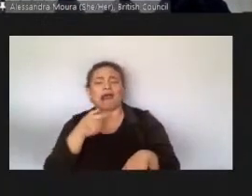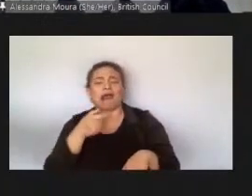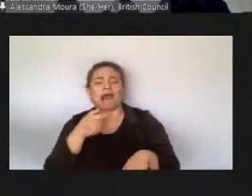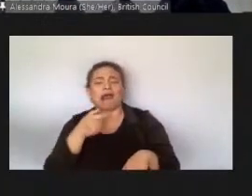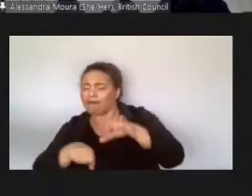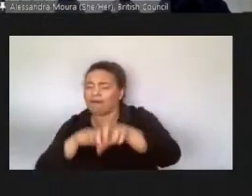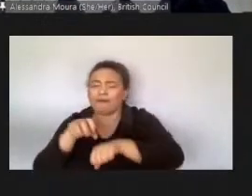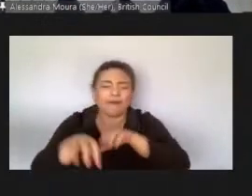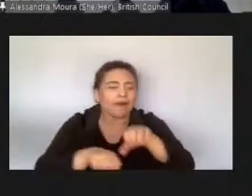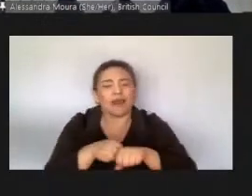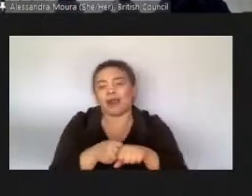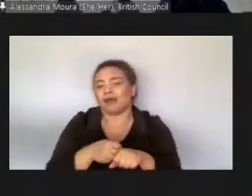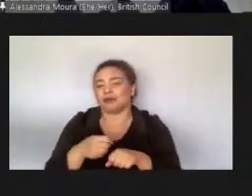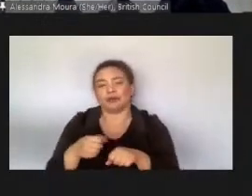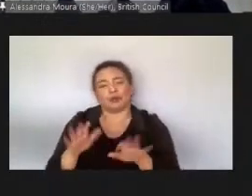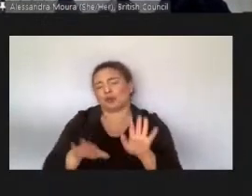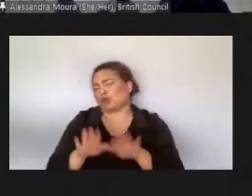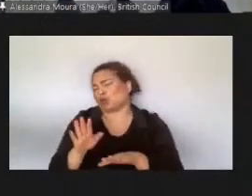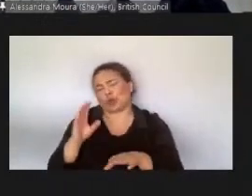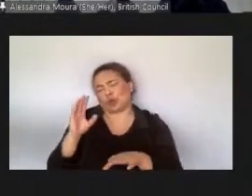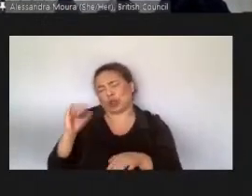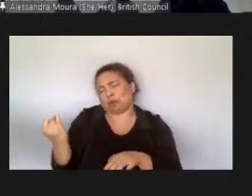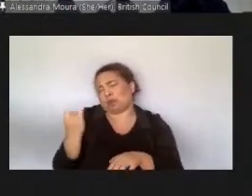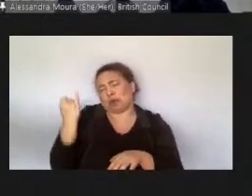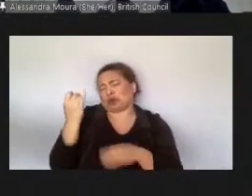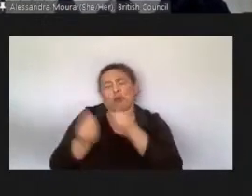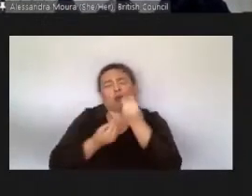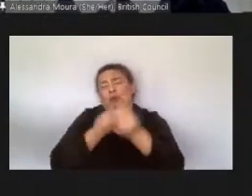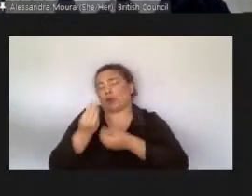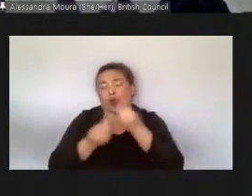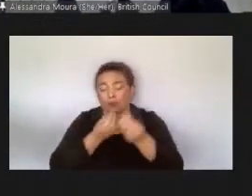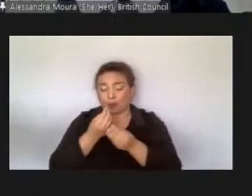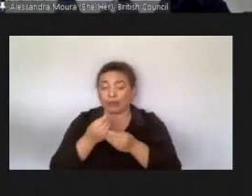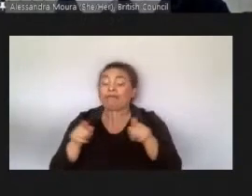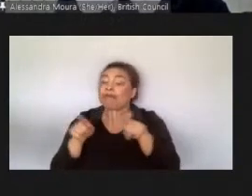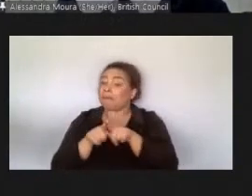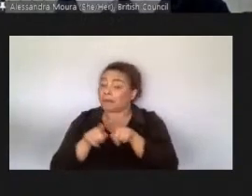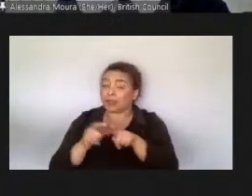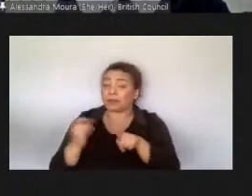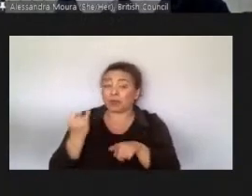to look at this story of Jenny to show that